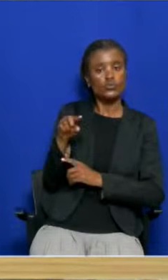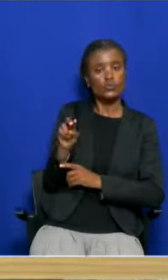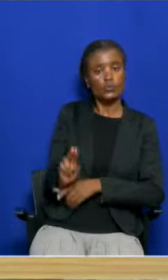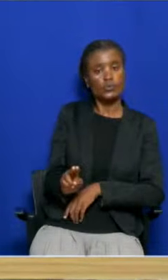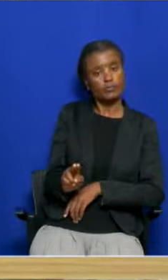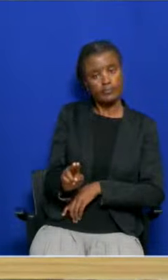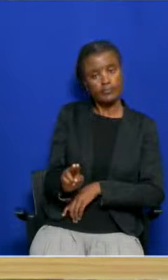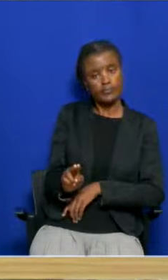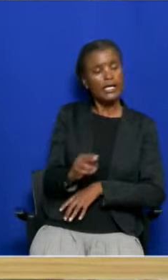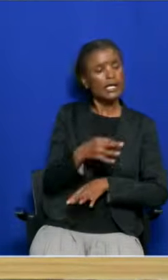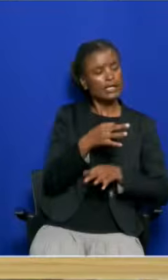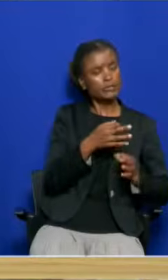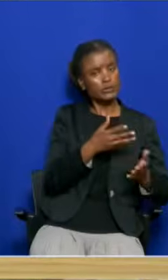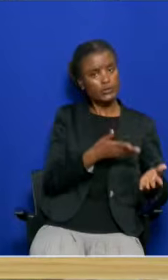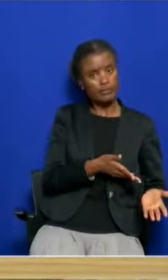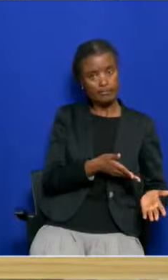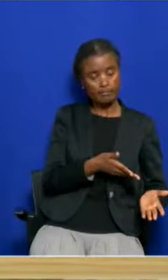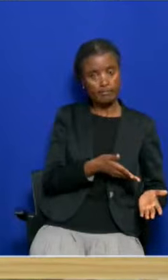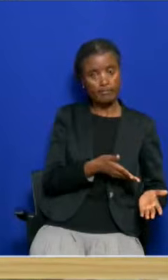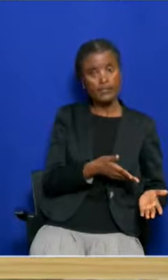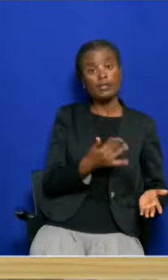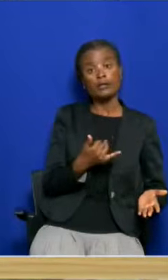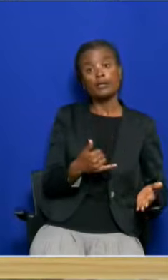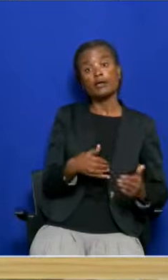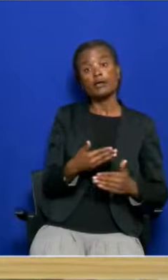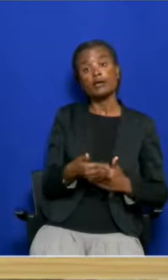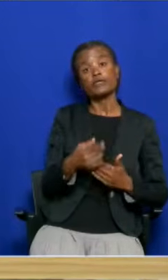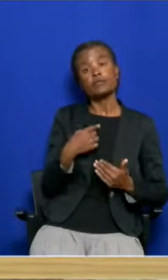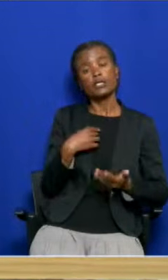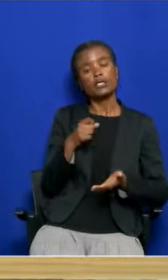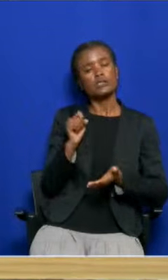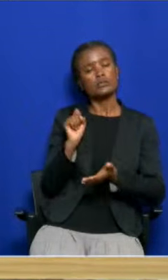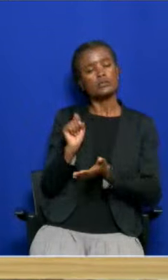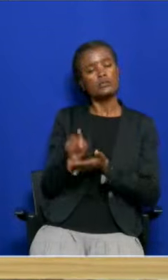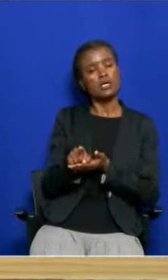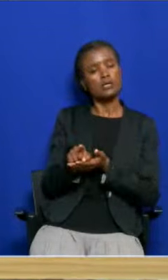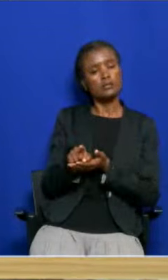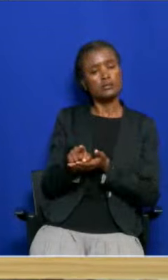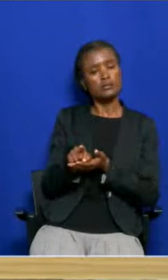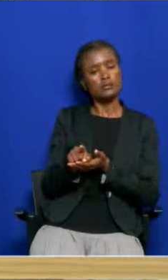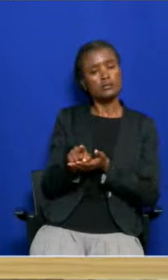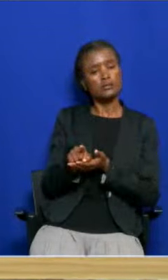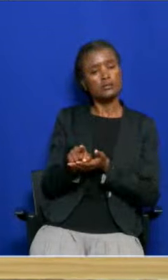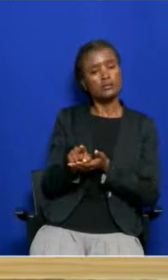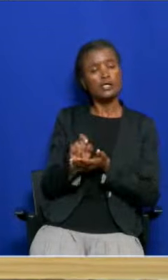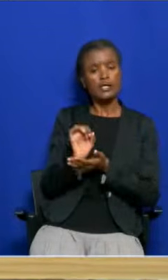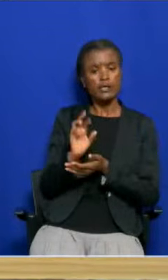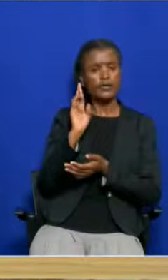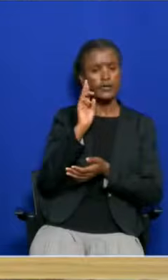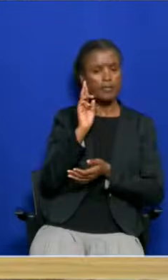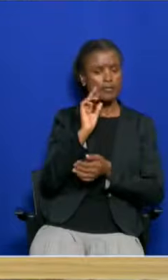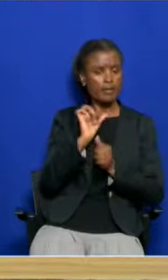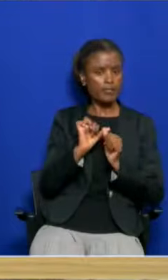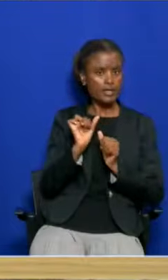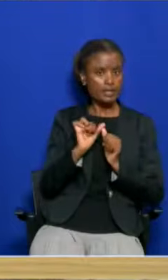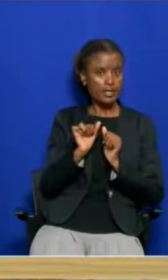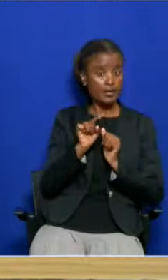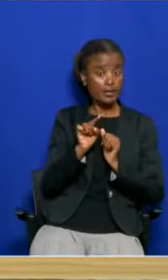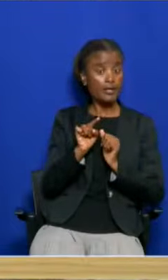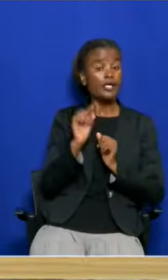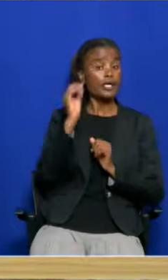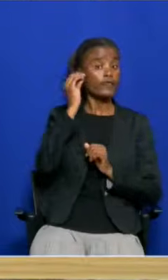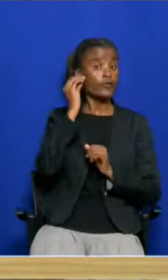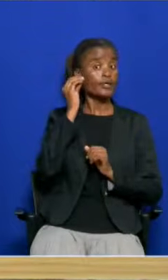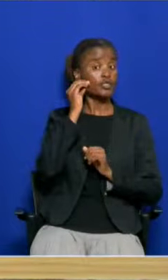sent, if I can recall better, I then sent Zoom's information to